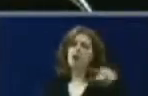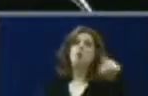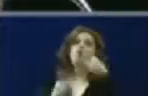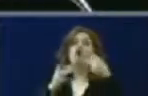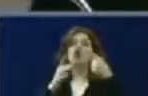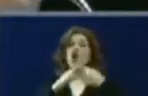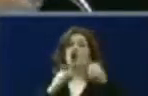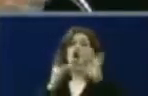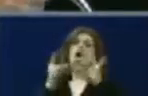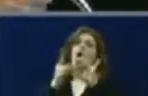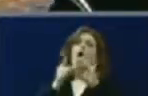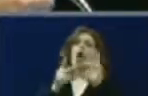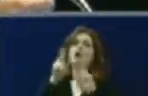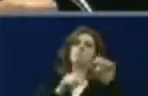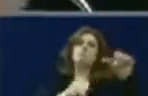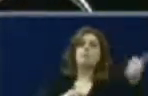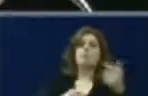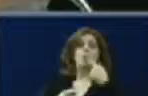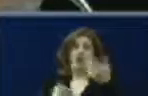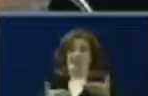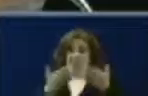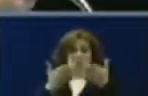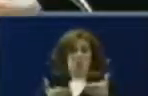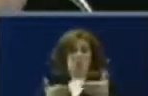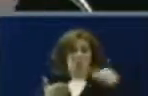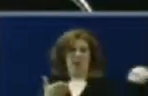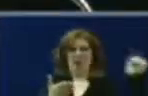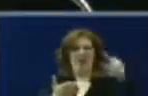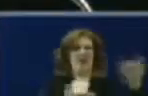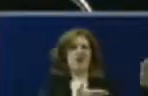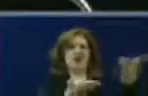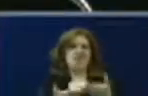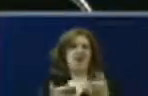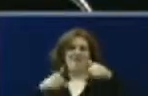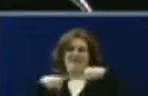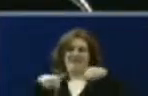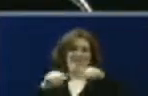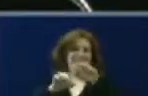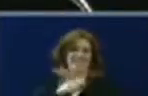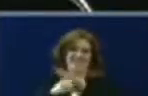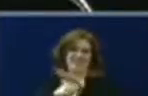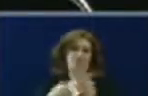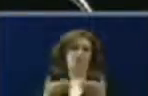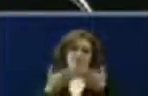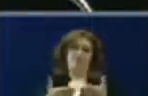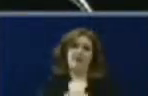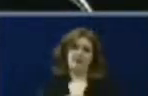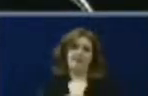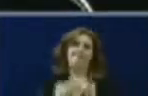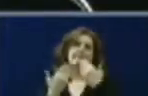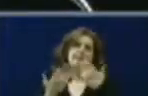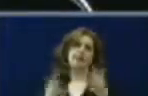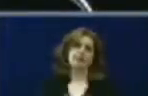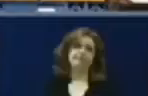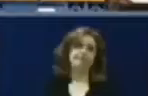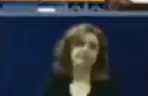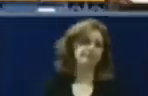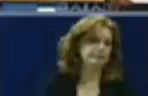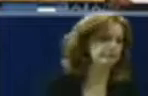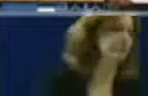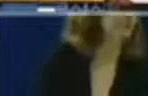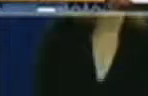people out there, because what they're proposing, they can't provide what this district provides. Thank you.